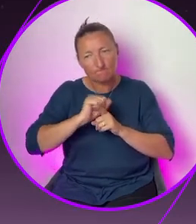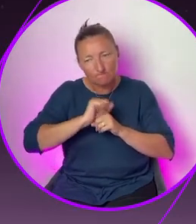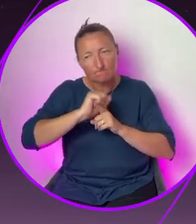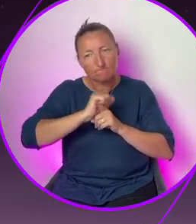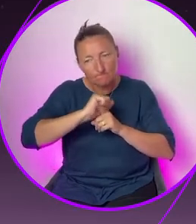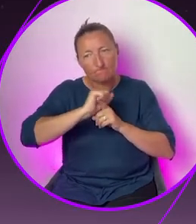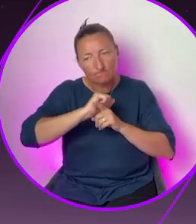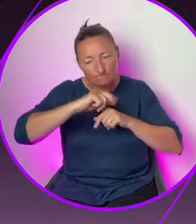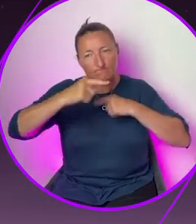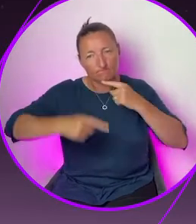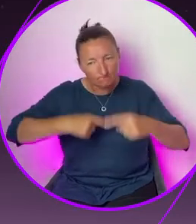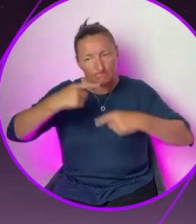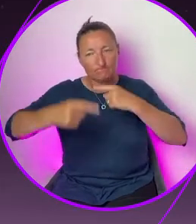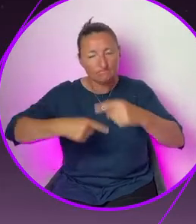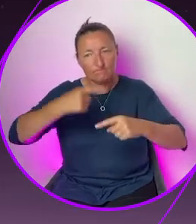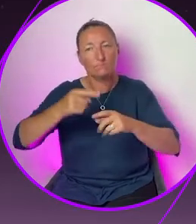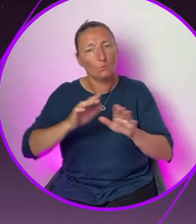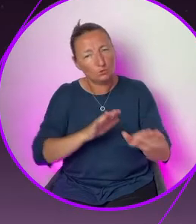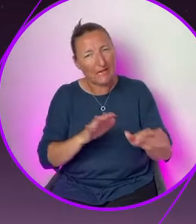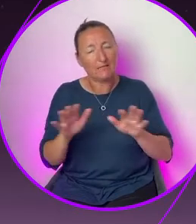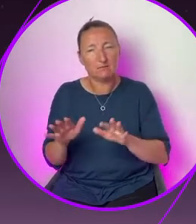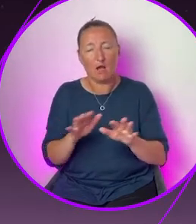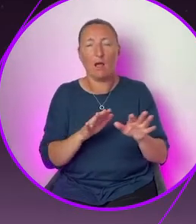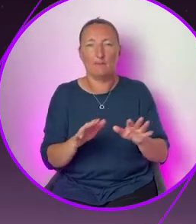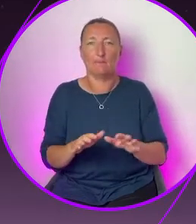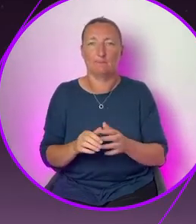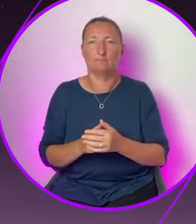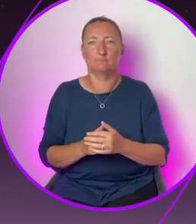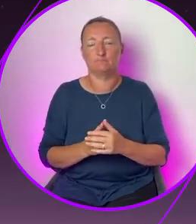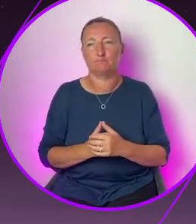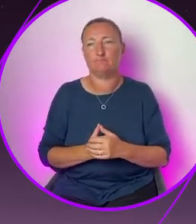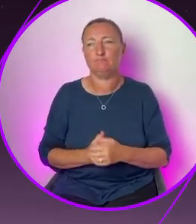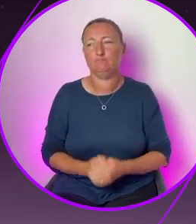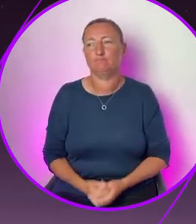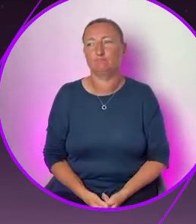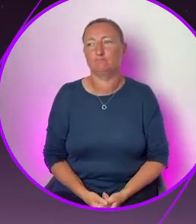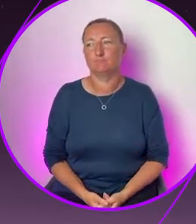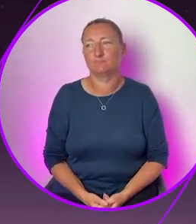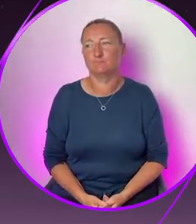and it will take time, as it will. All of this stuff will take time.